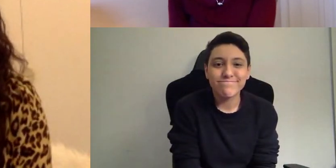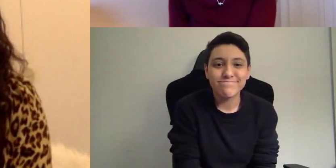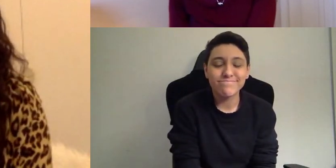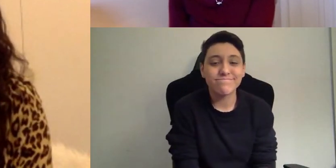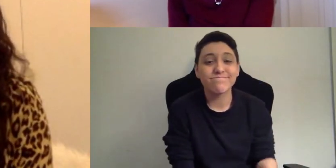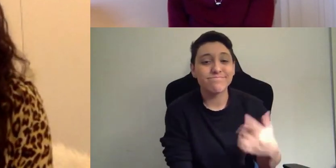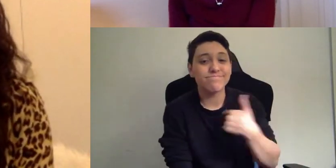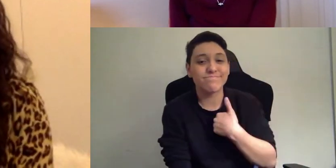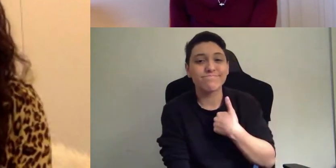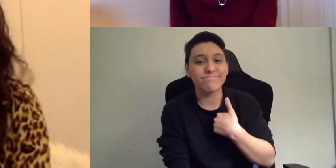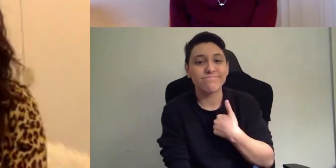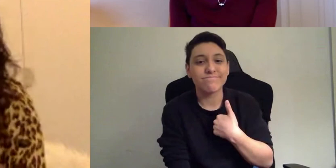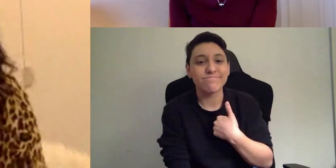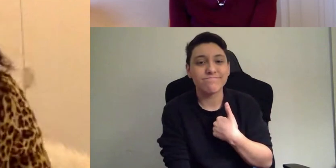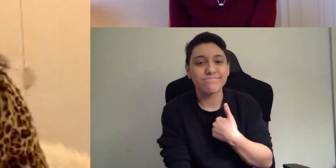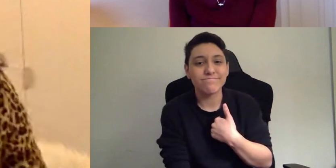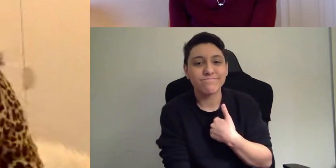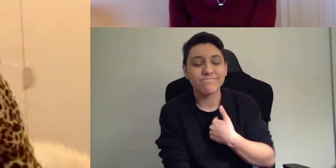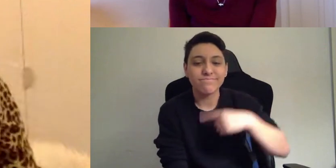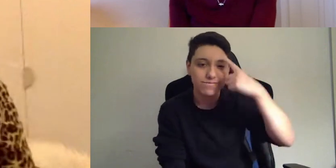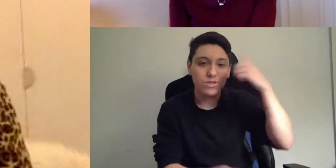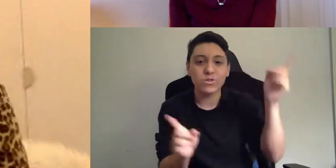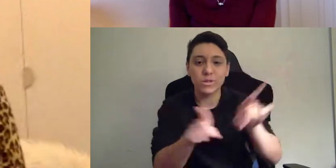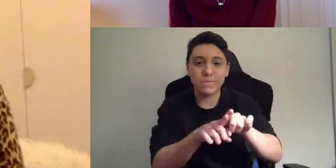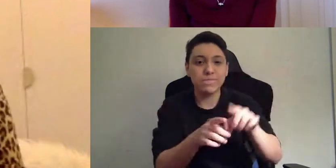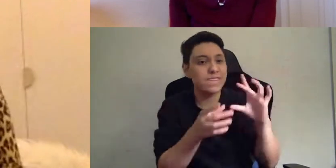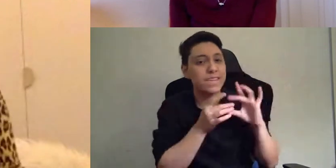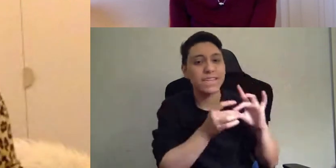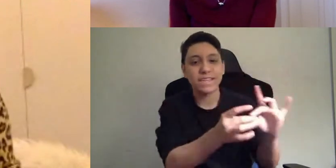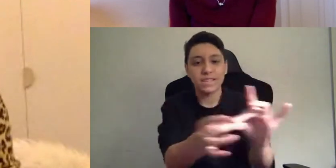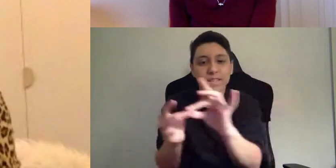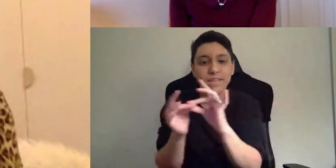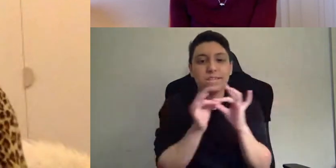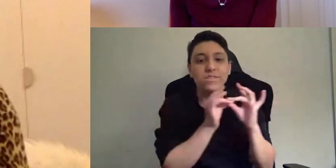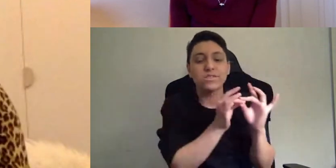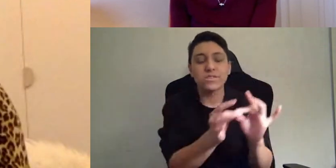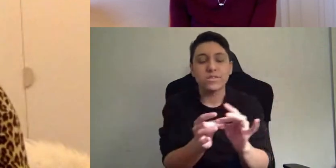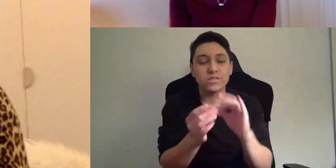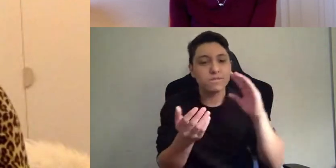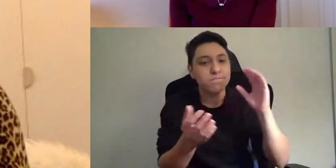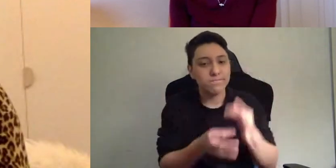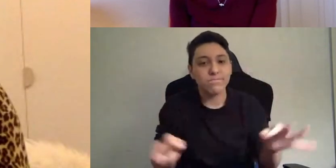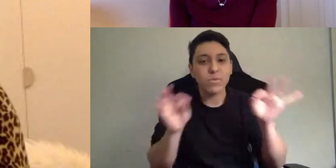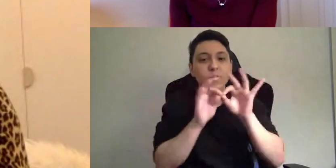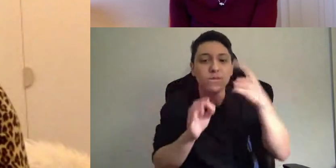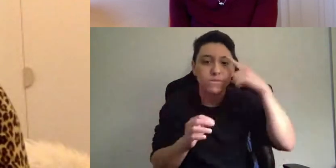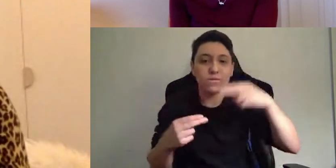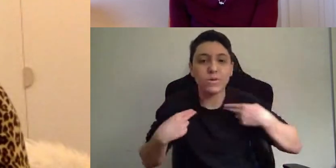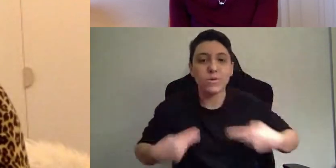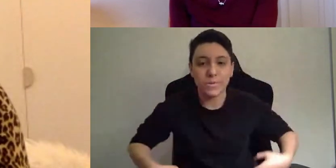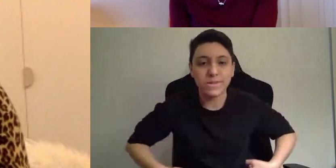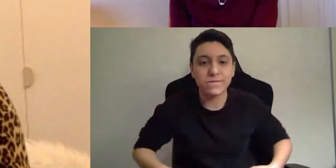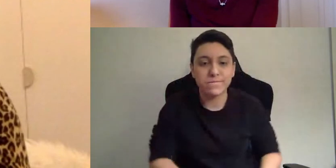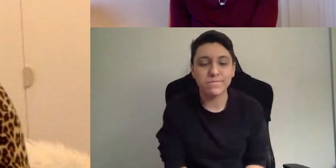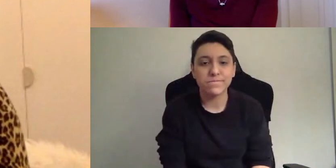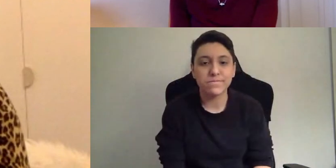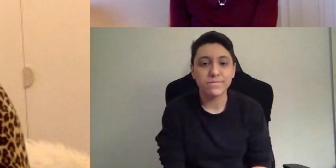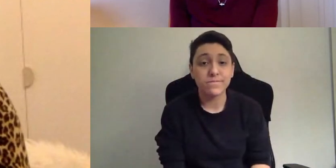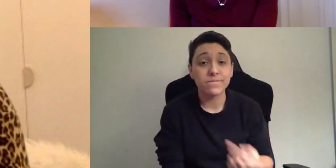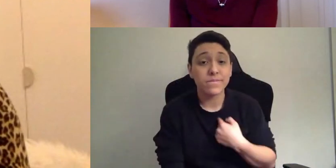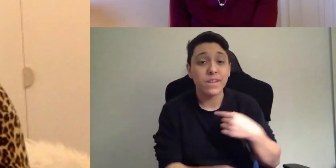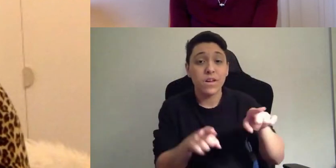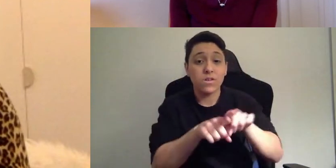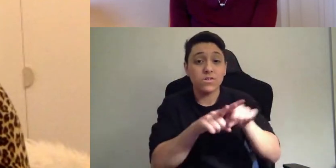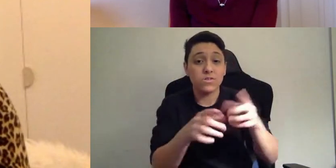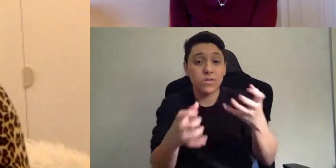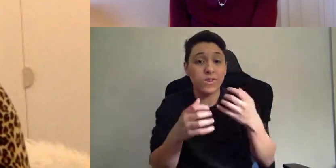Yeah. Very important. I would say that as well. Connections are important for humans. And I also want to